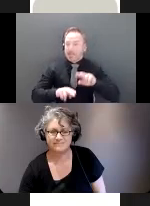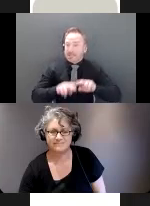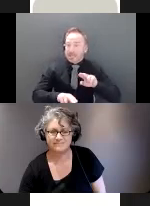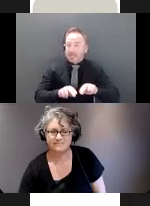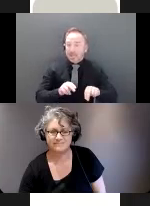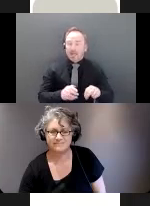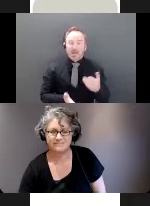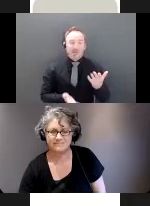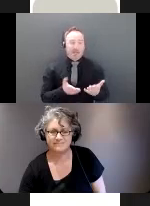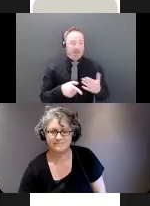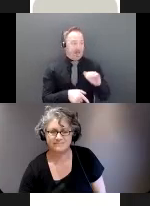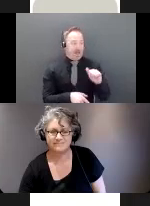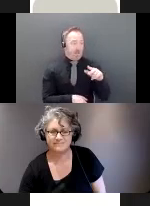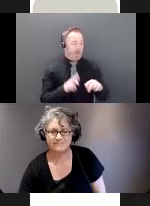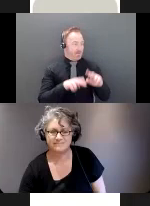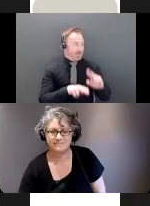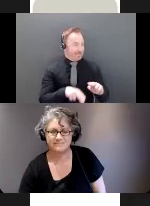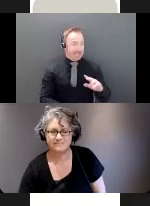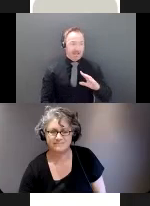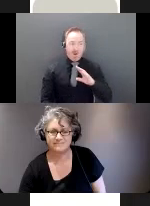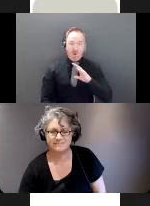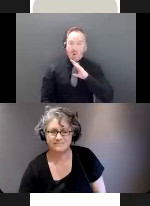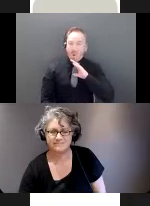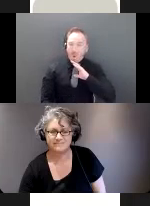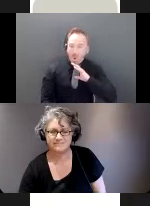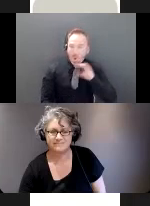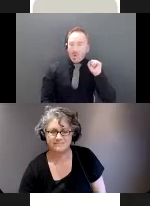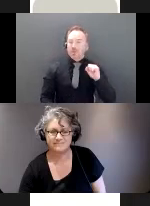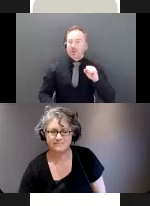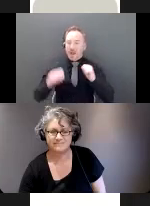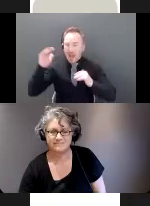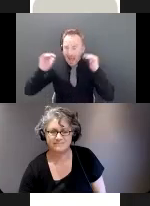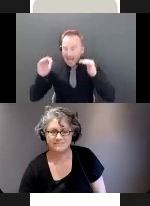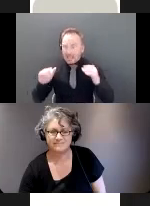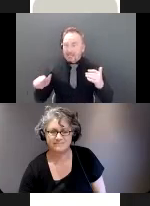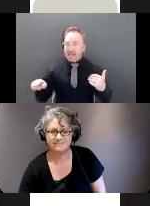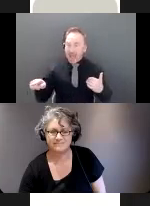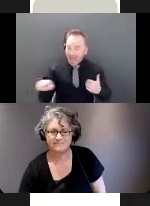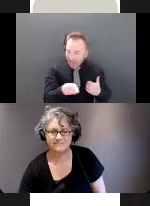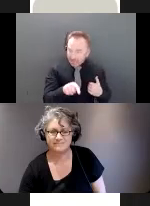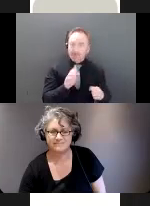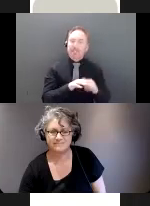older adults, that might be something where it's a different outreach than waiting for them to contact you.